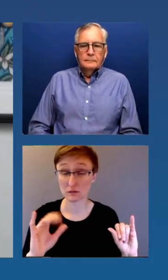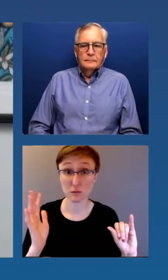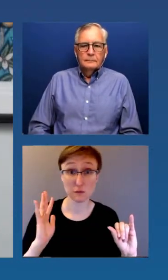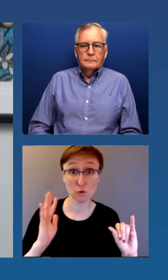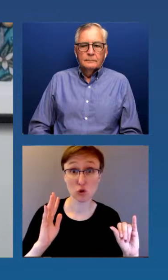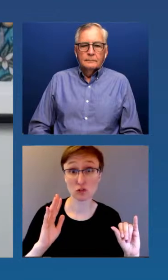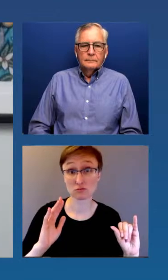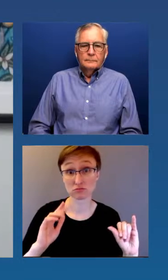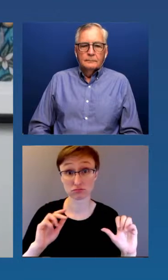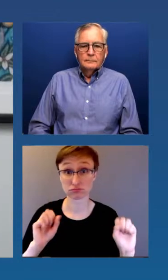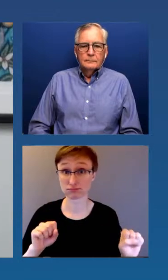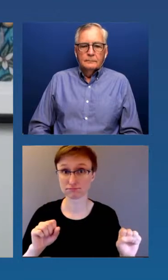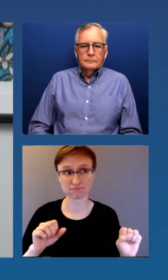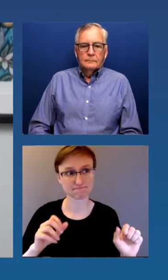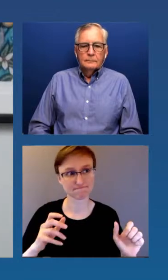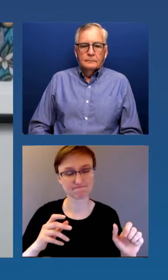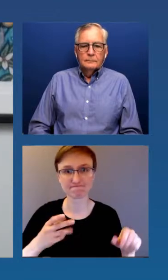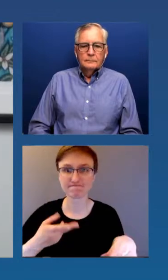now?